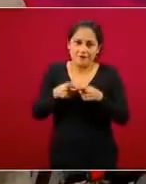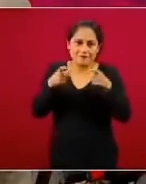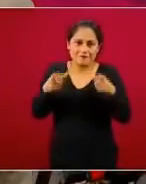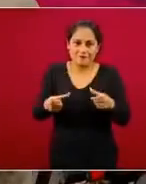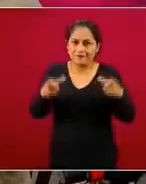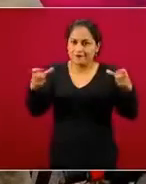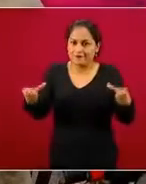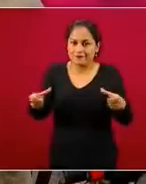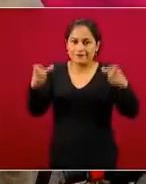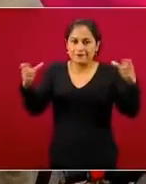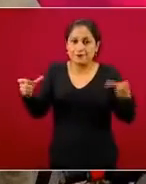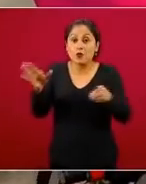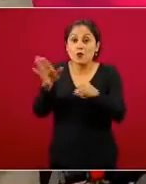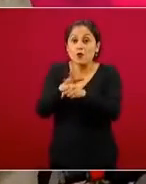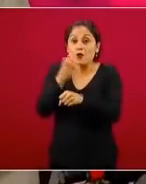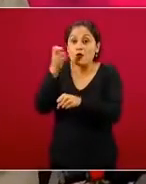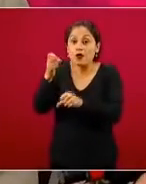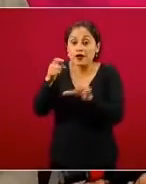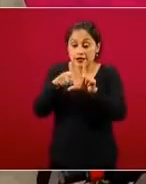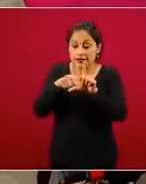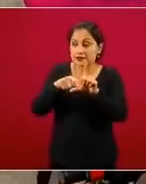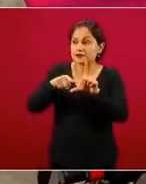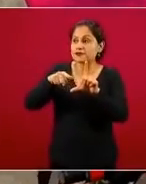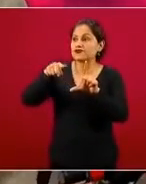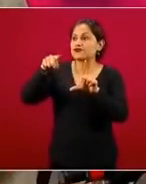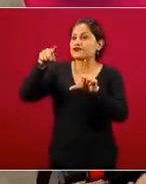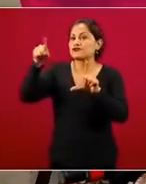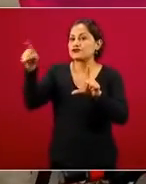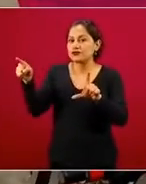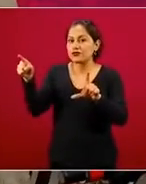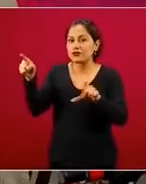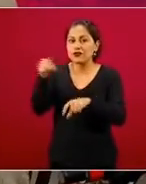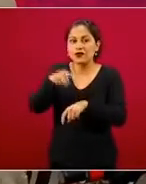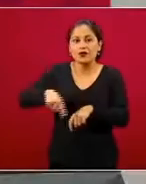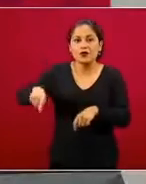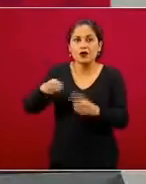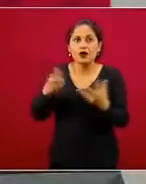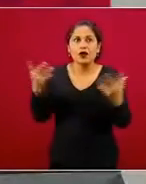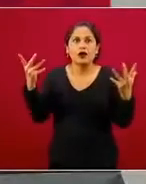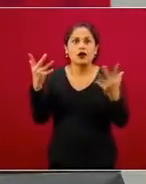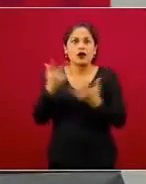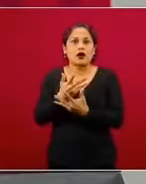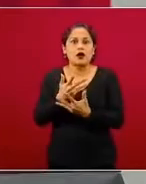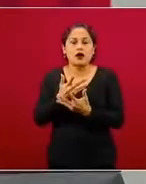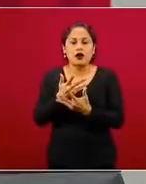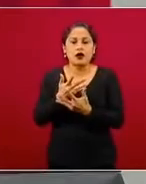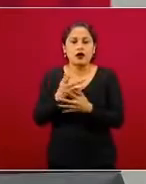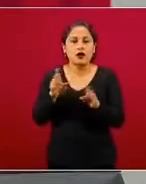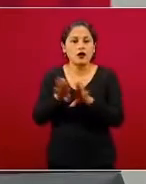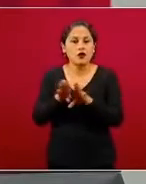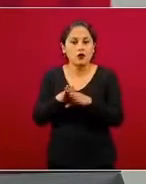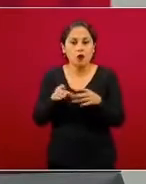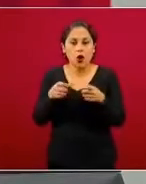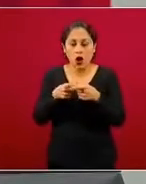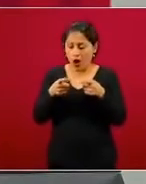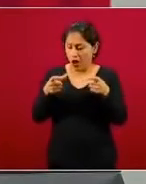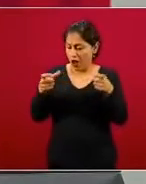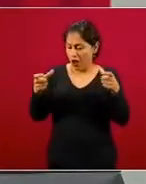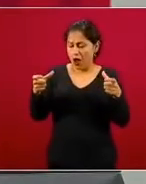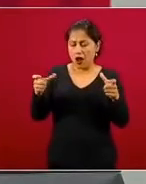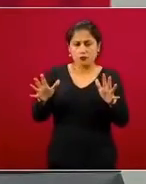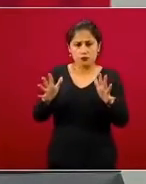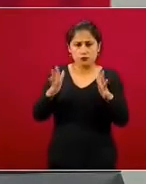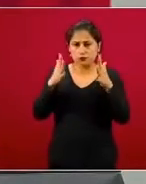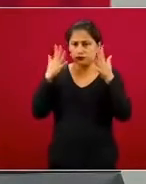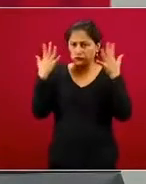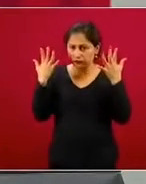It continues to grow and grow and grow and grow. So then we have this exponential curve. So of course, the speed